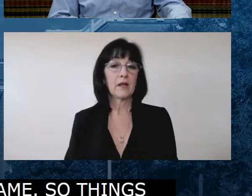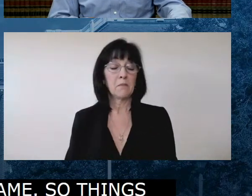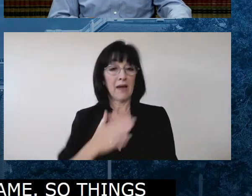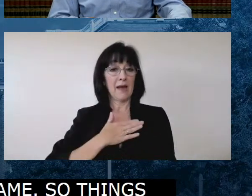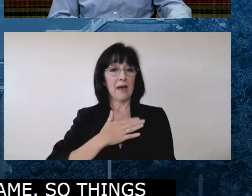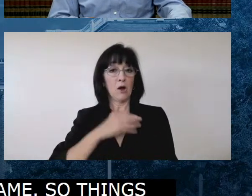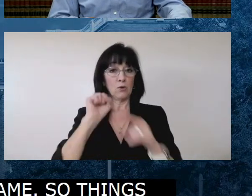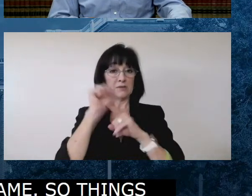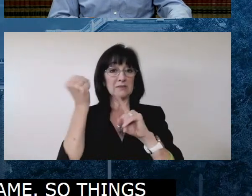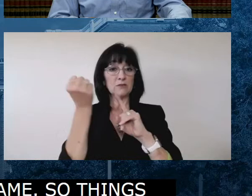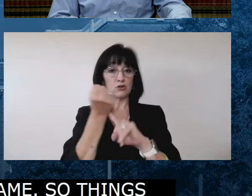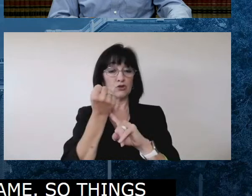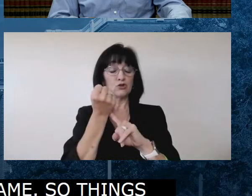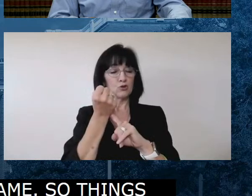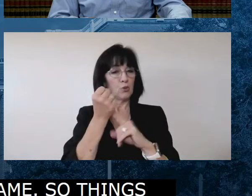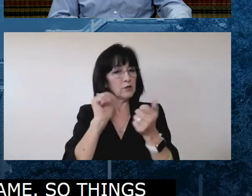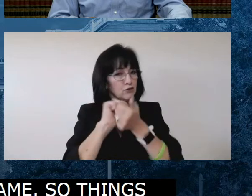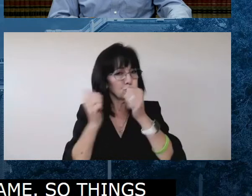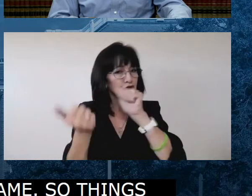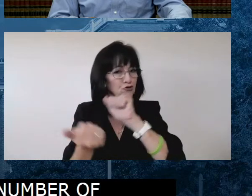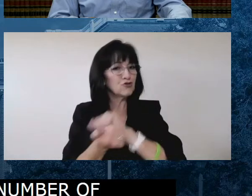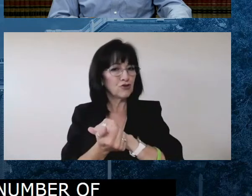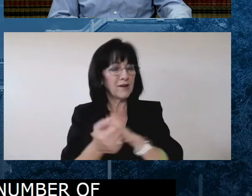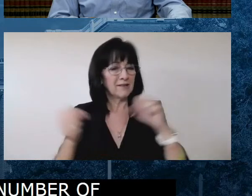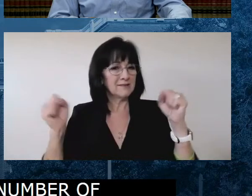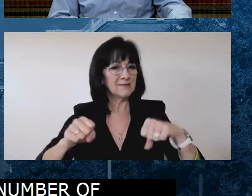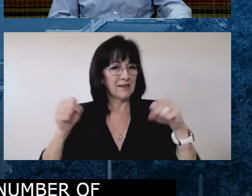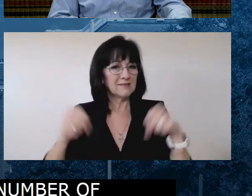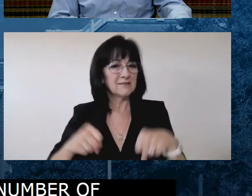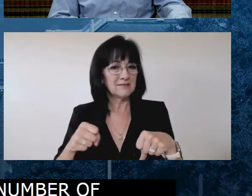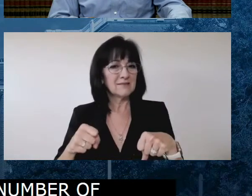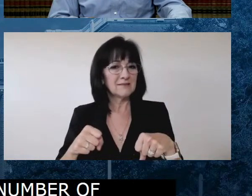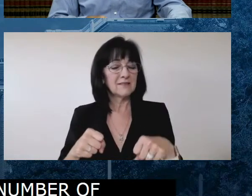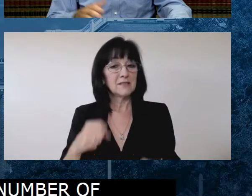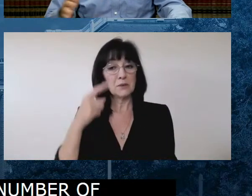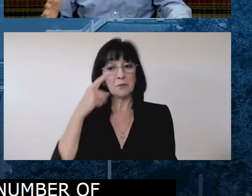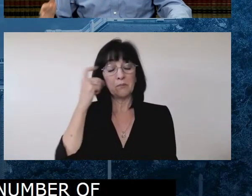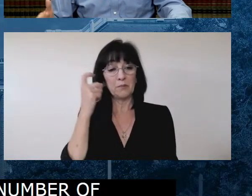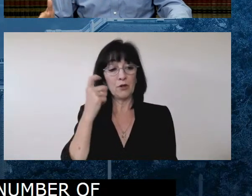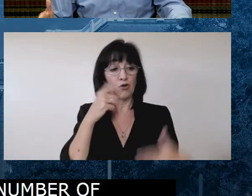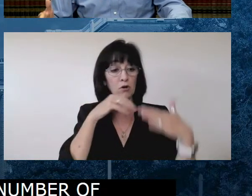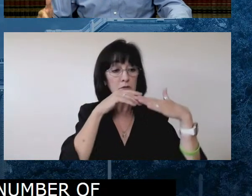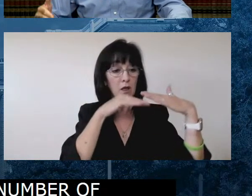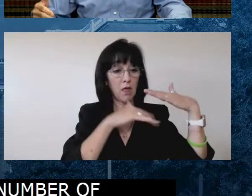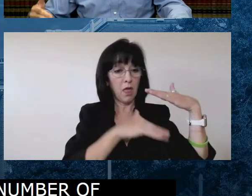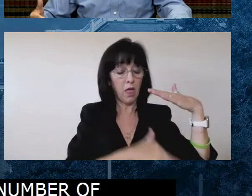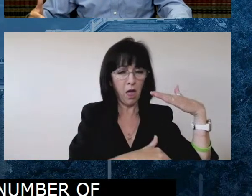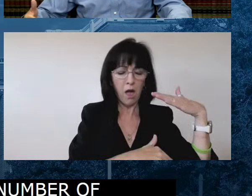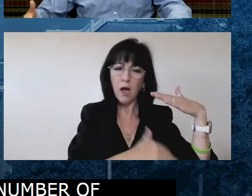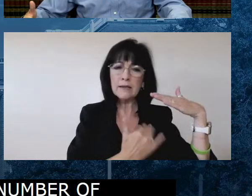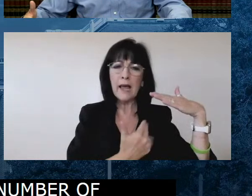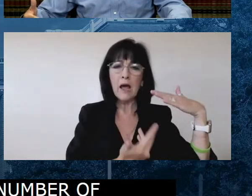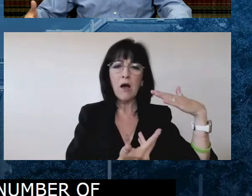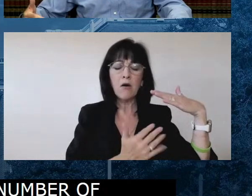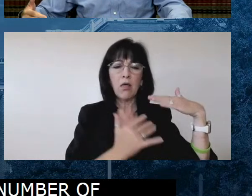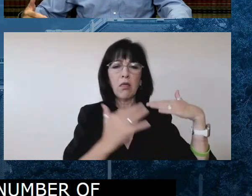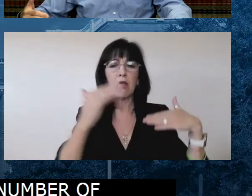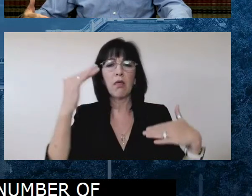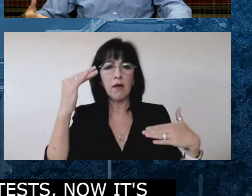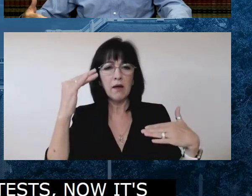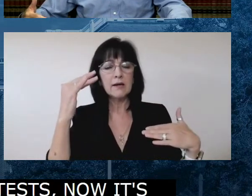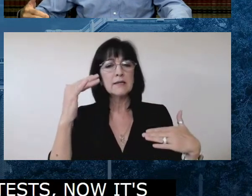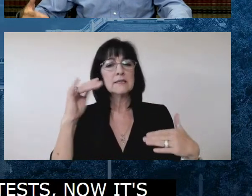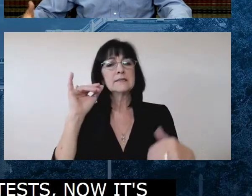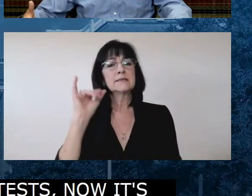of positive cases and the number of positive tests. Now, it's important to point out as well that we're not doing as